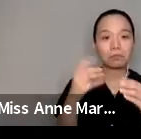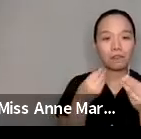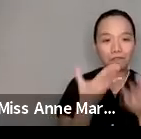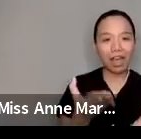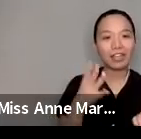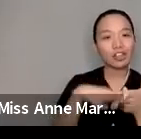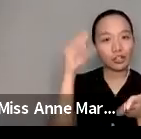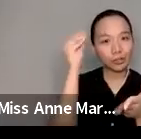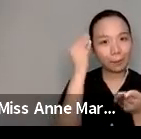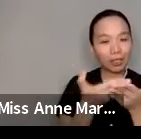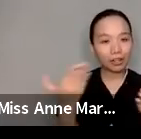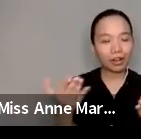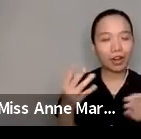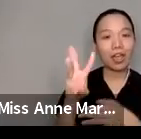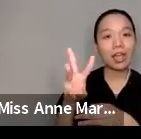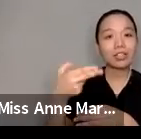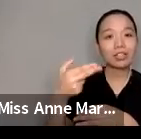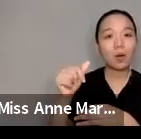material from the WhatsApp group.